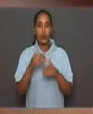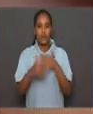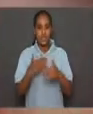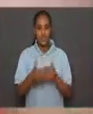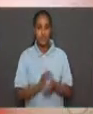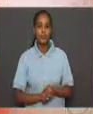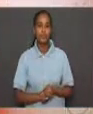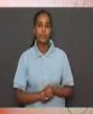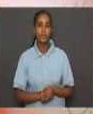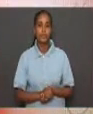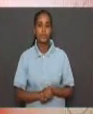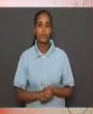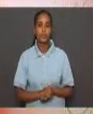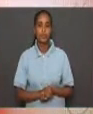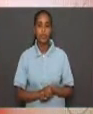process.